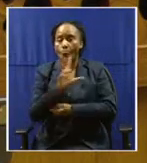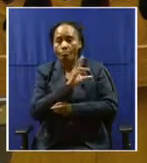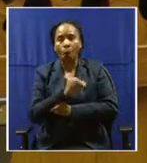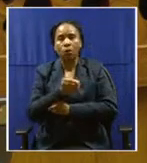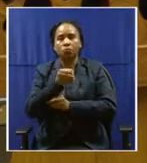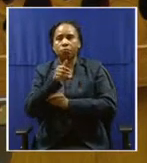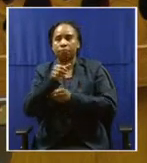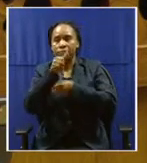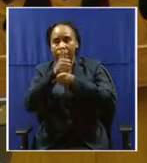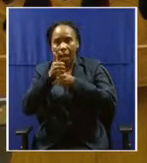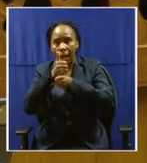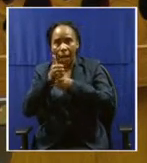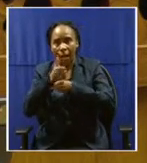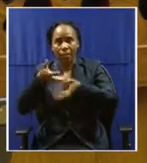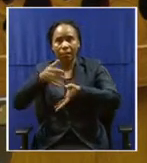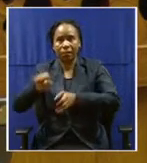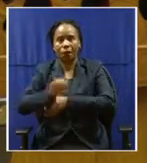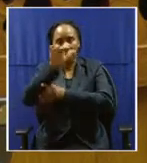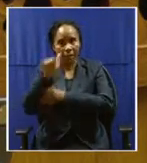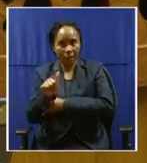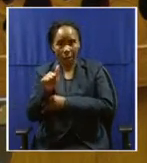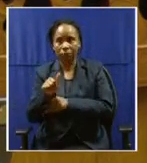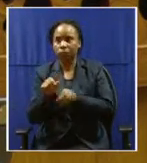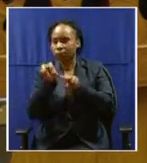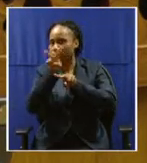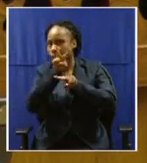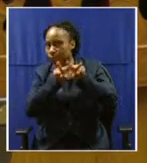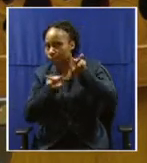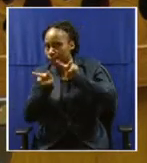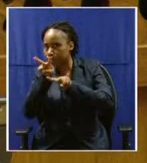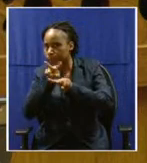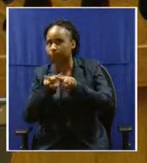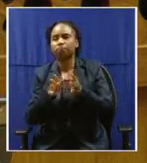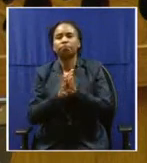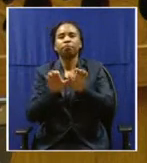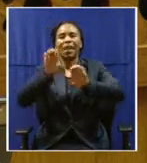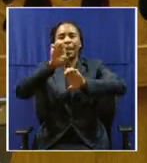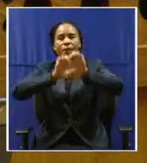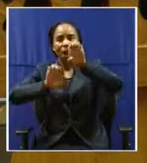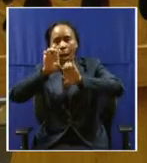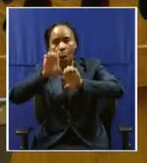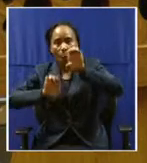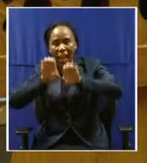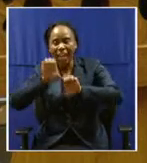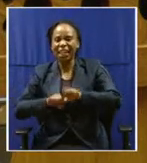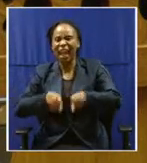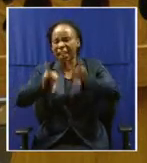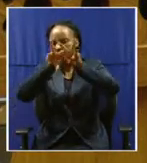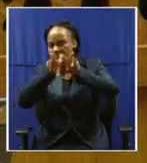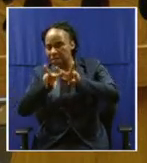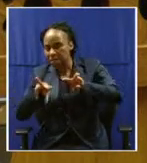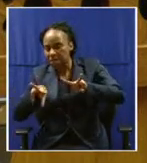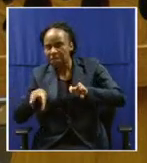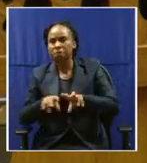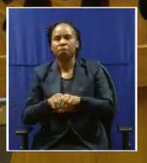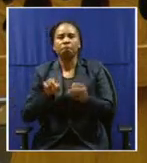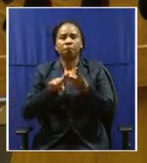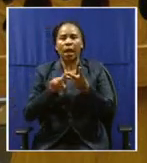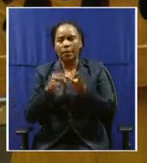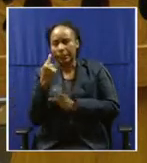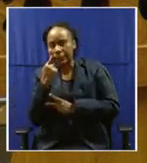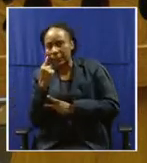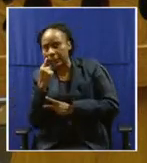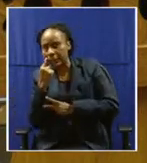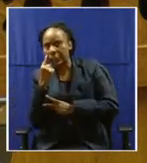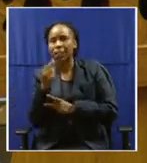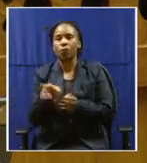South Africa are monitored, they are evaluated, they are investigated and inspected, and registered